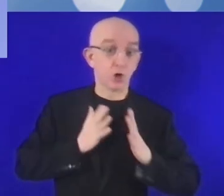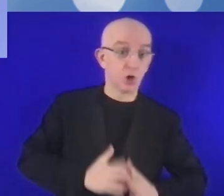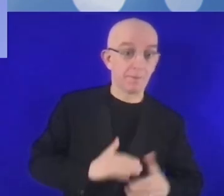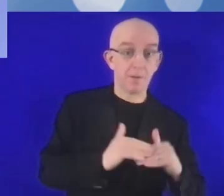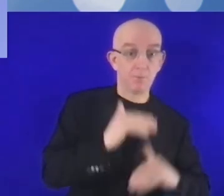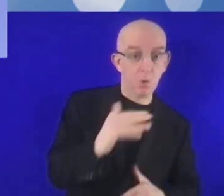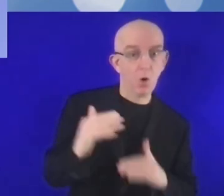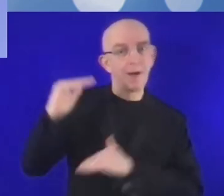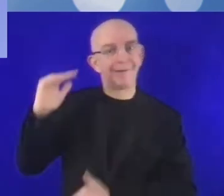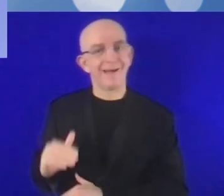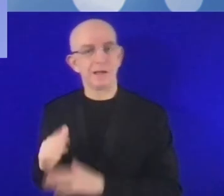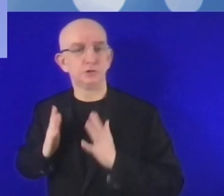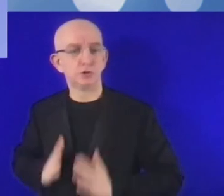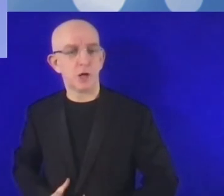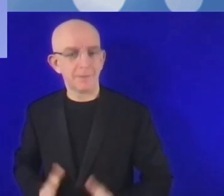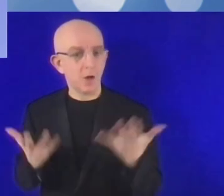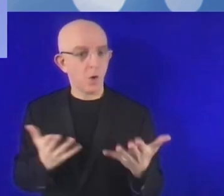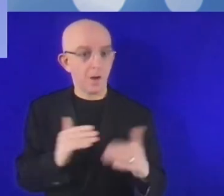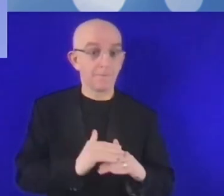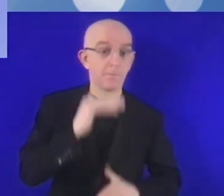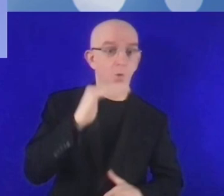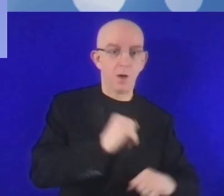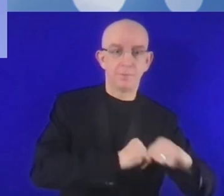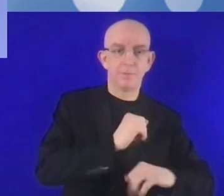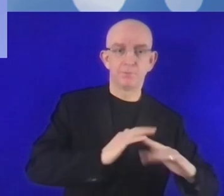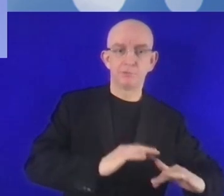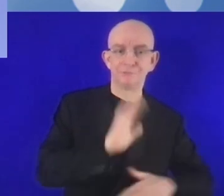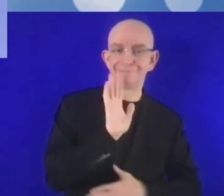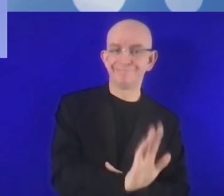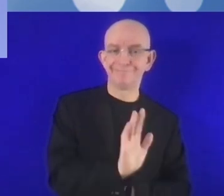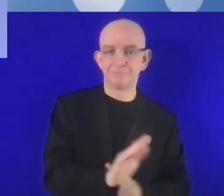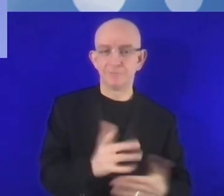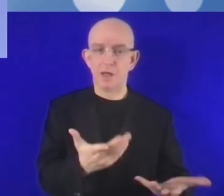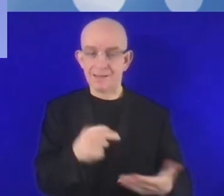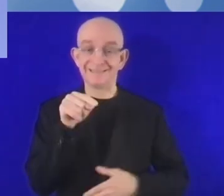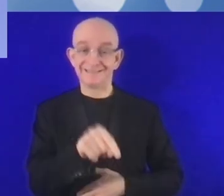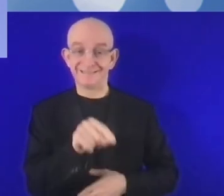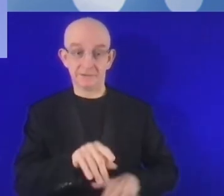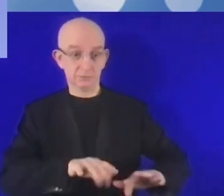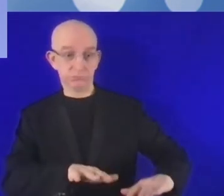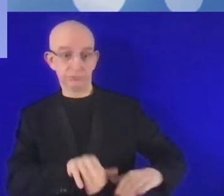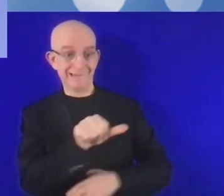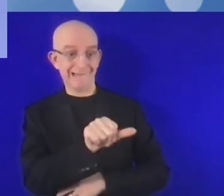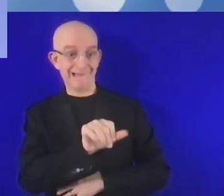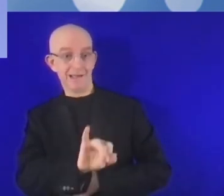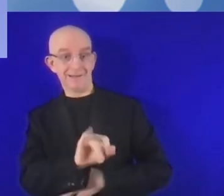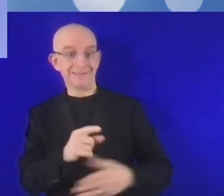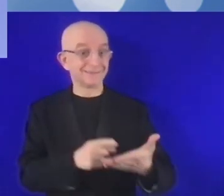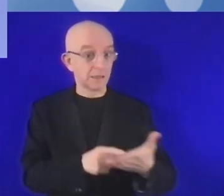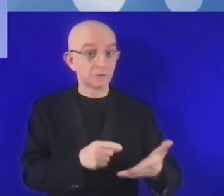level, machines almost don't need us anymore. They are just scaling by themselves very fast.